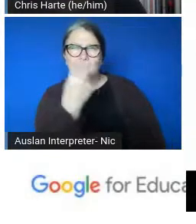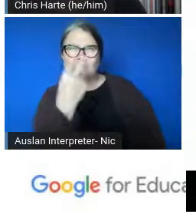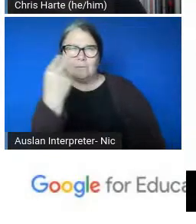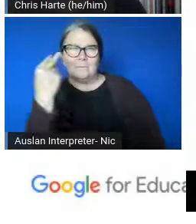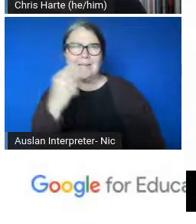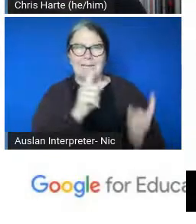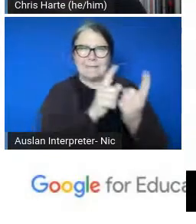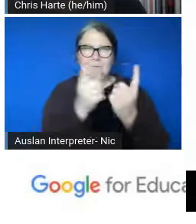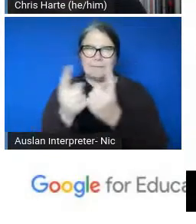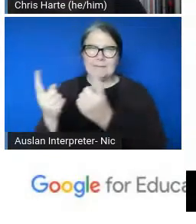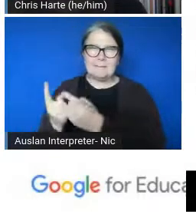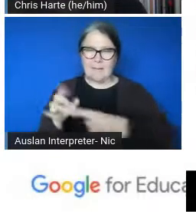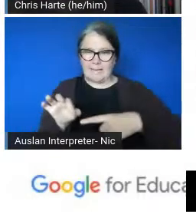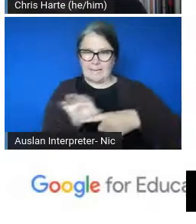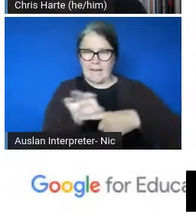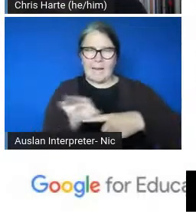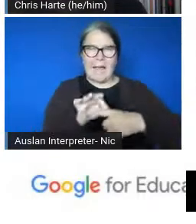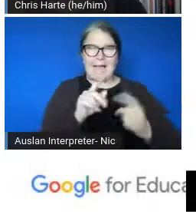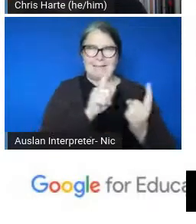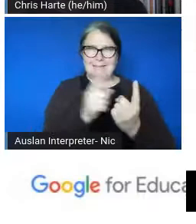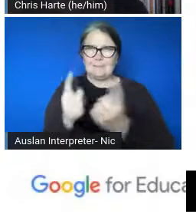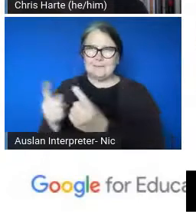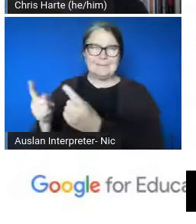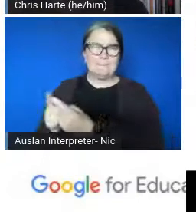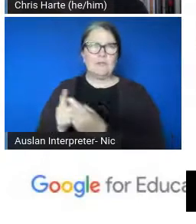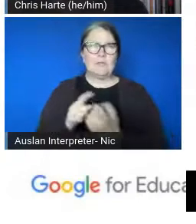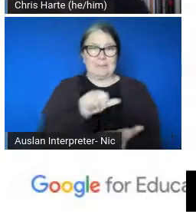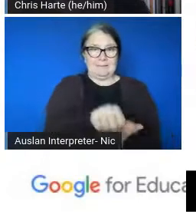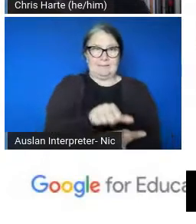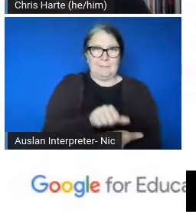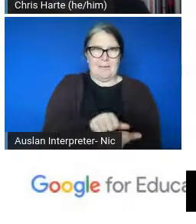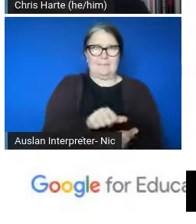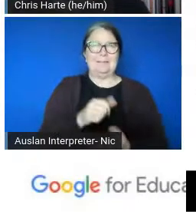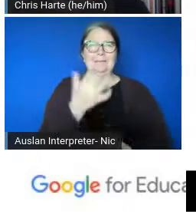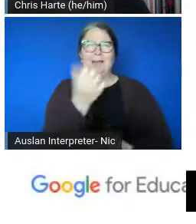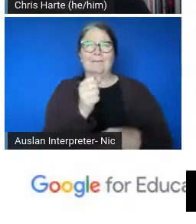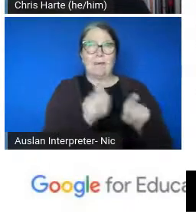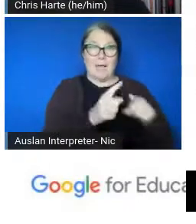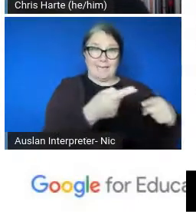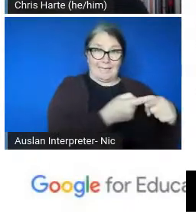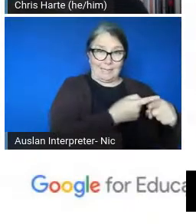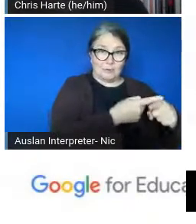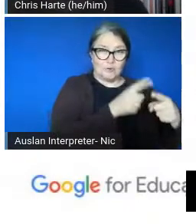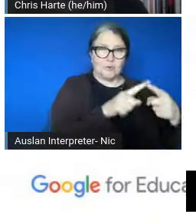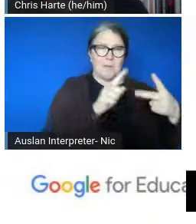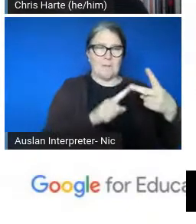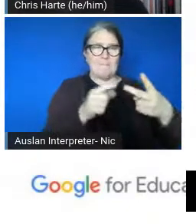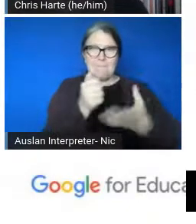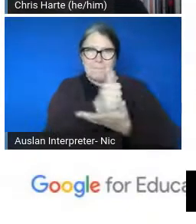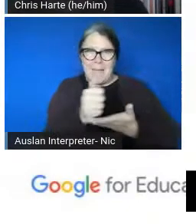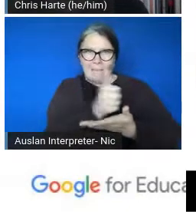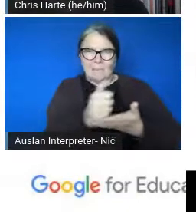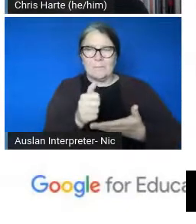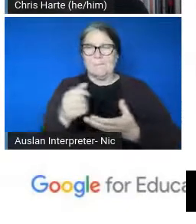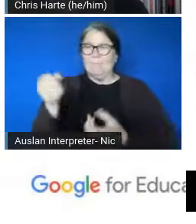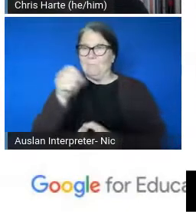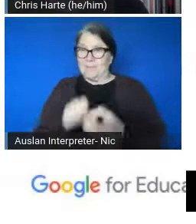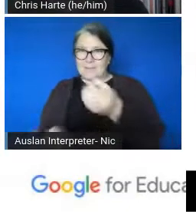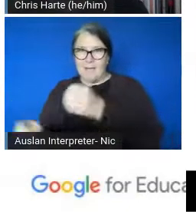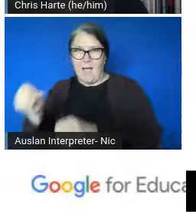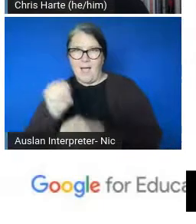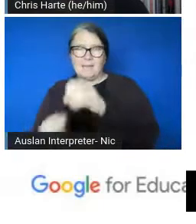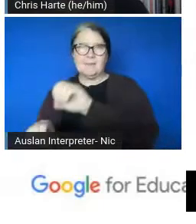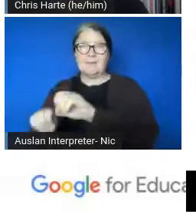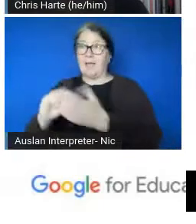Wales, I never remember which way around those colors go, but there's English, there's maths, there's science in there, there's arts in